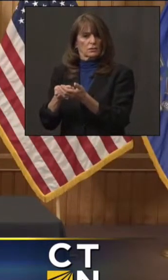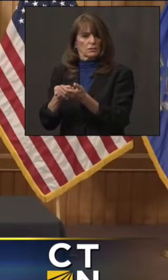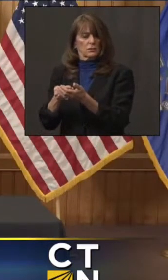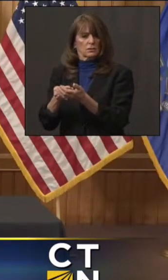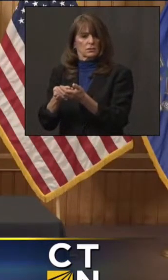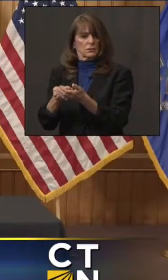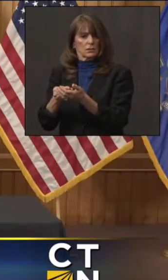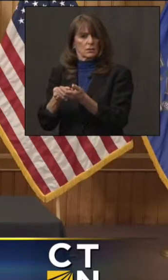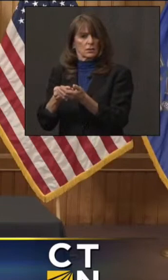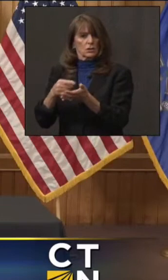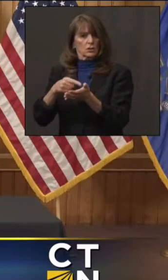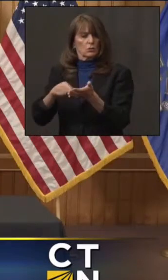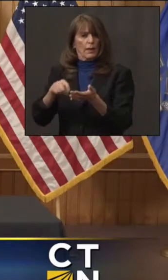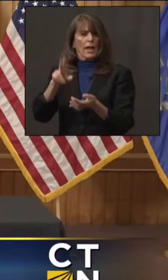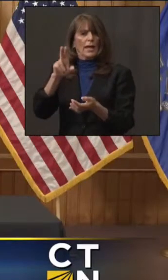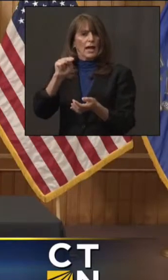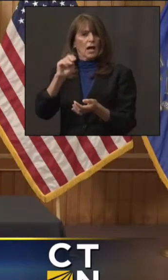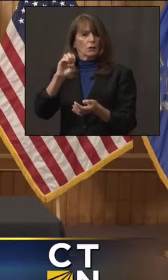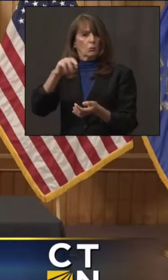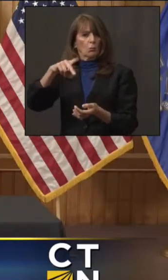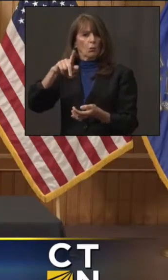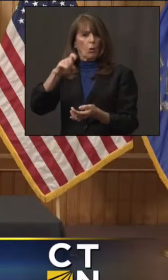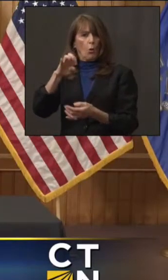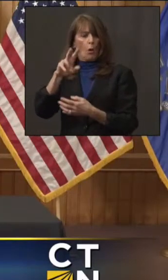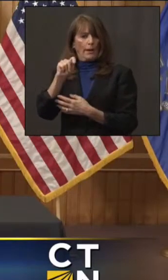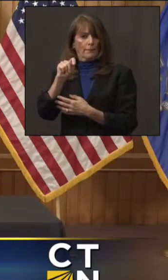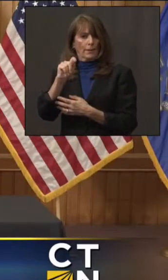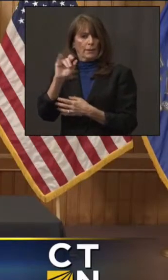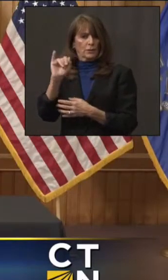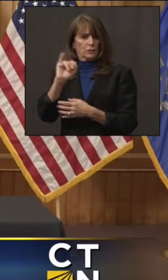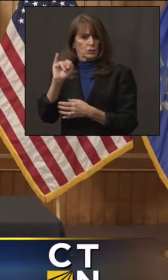the unemployment insurance fund. How about that?